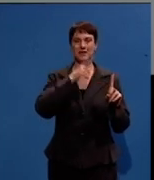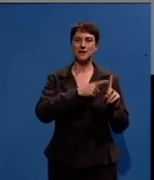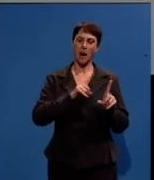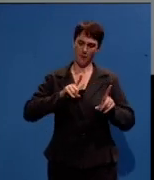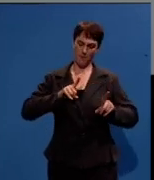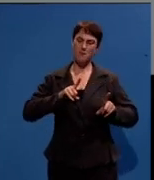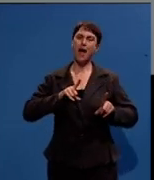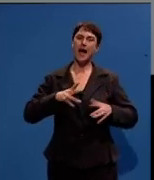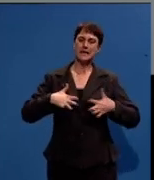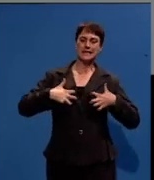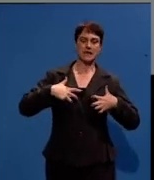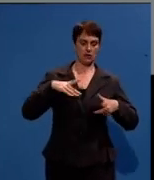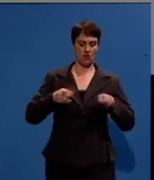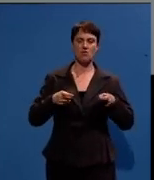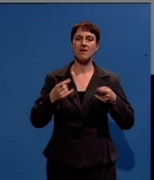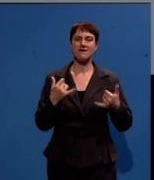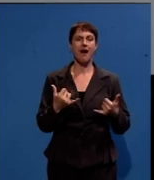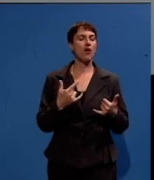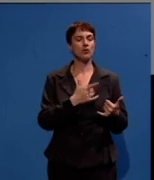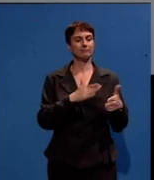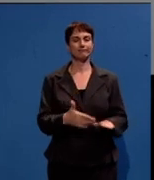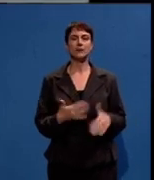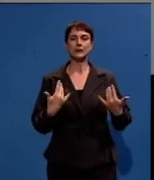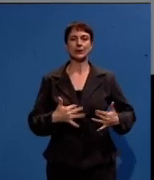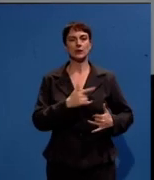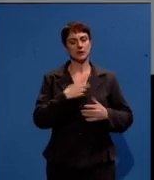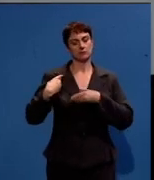has fallen. May his legacy long live.